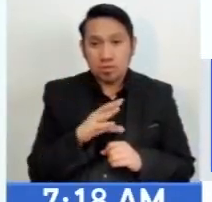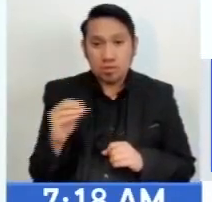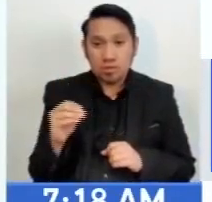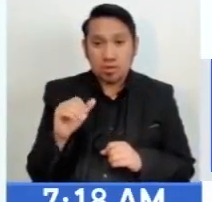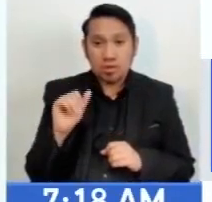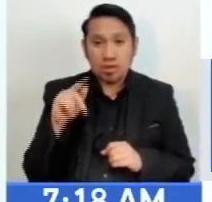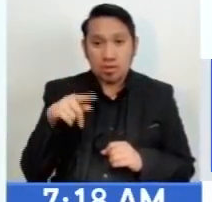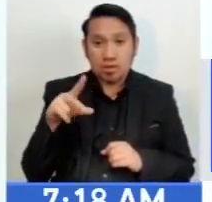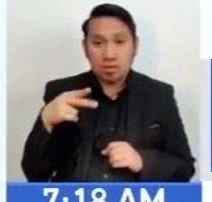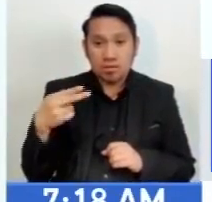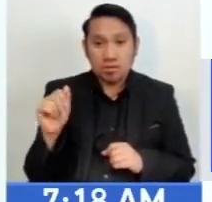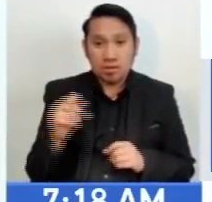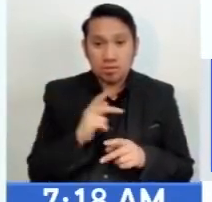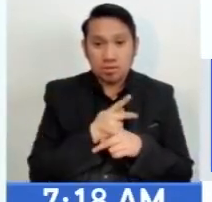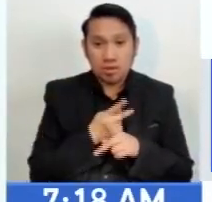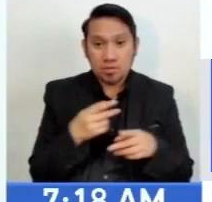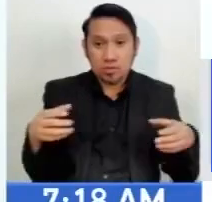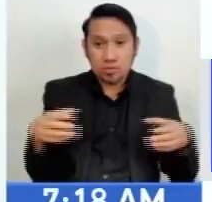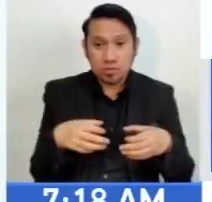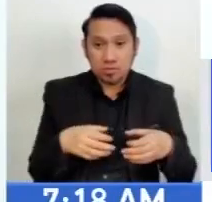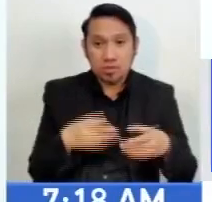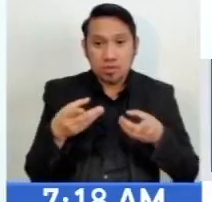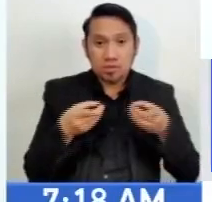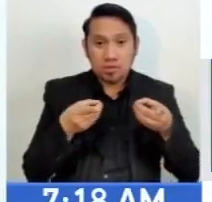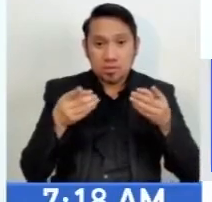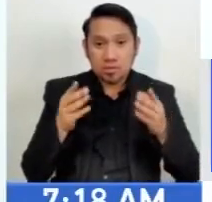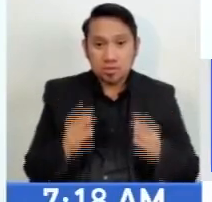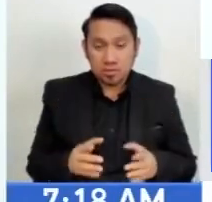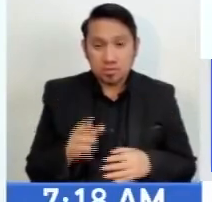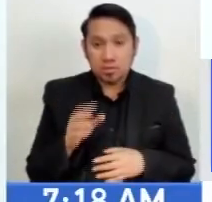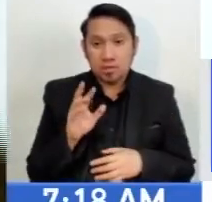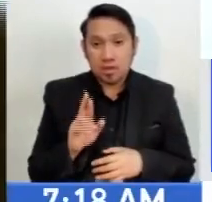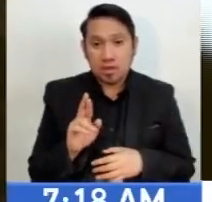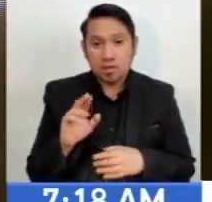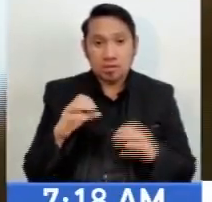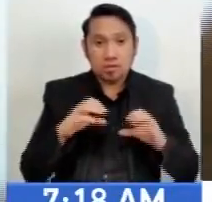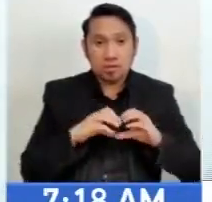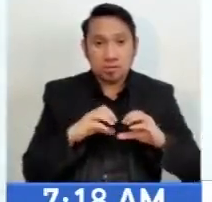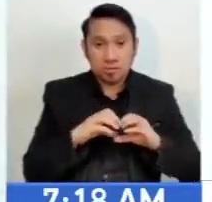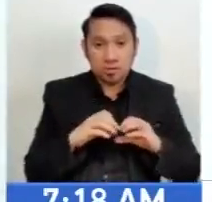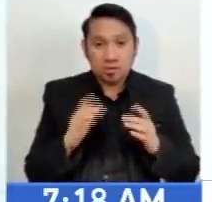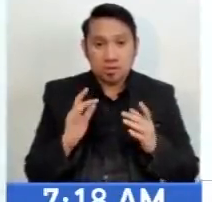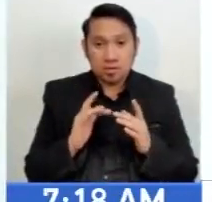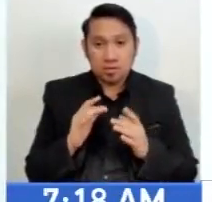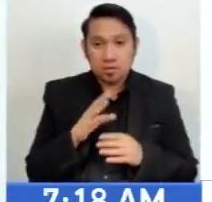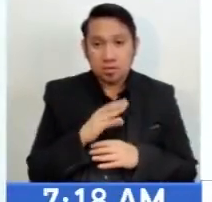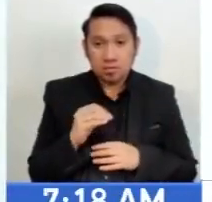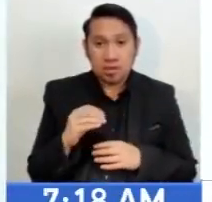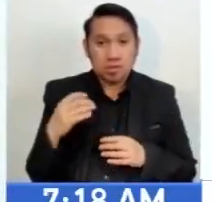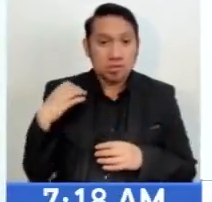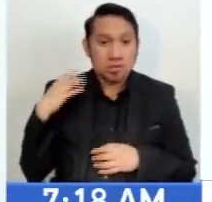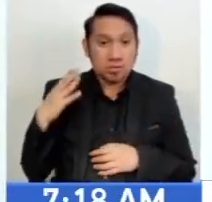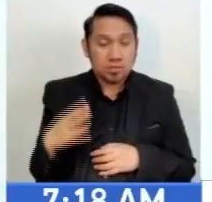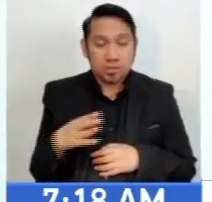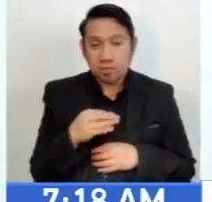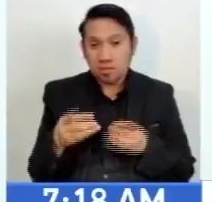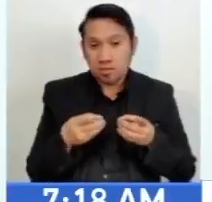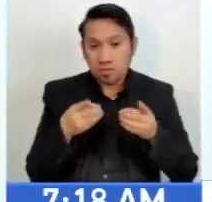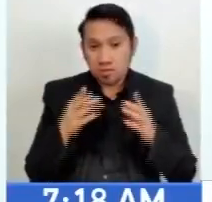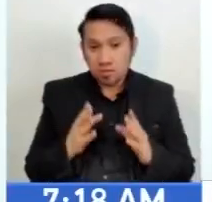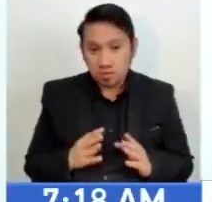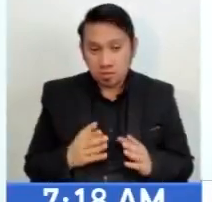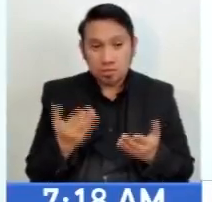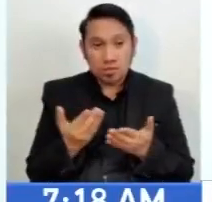Incorporated. Director siya ng RGMA Network Incorporated, Executive Committee Chairman and Director ng GMA New Media